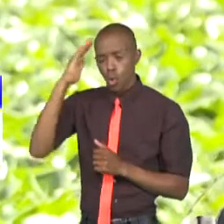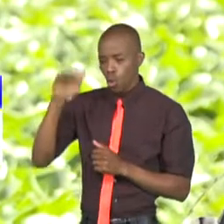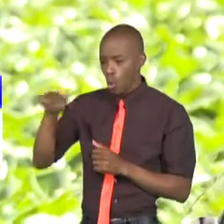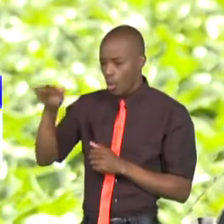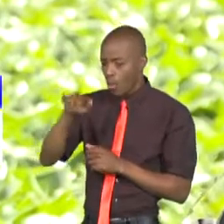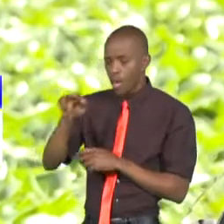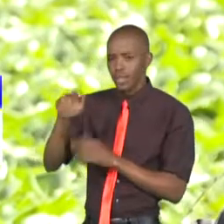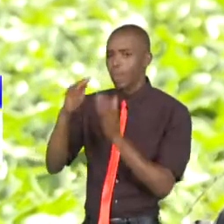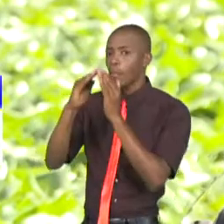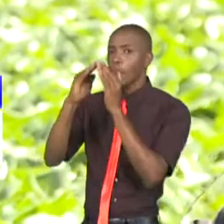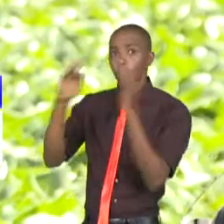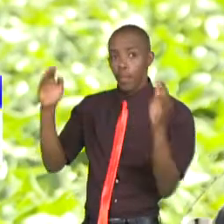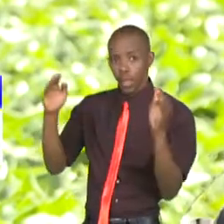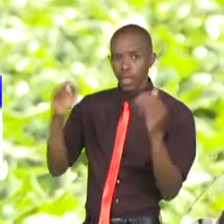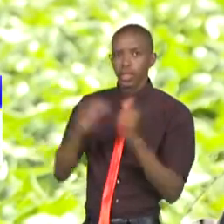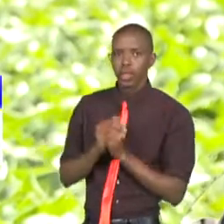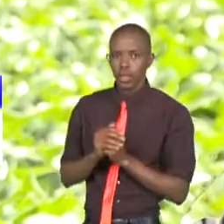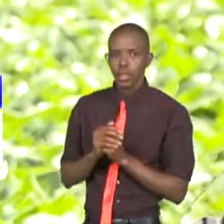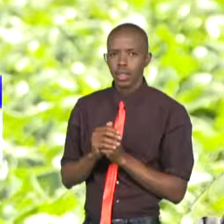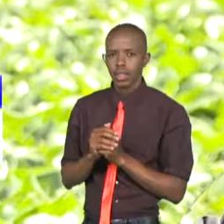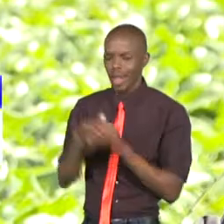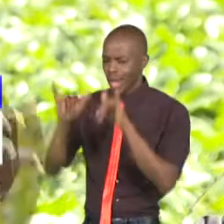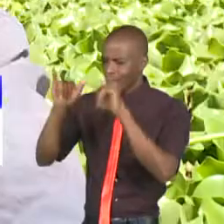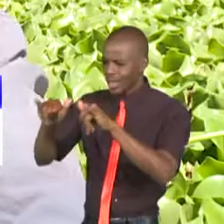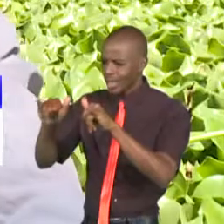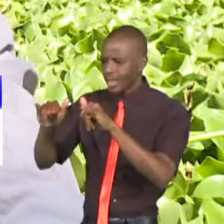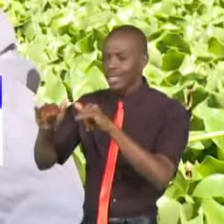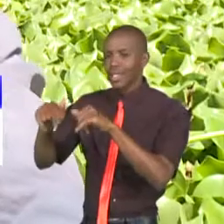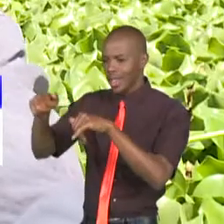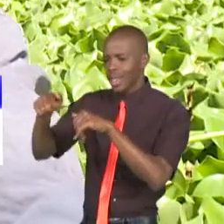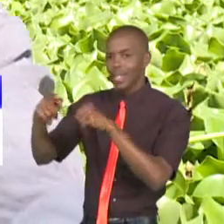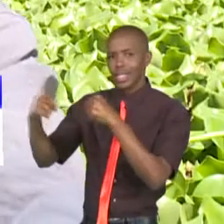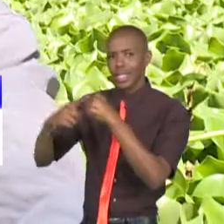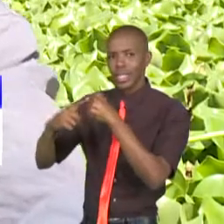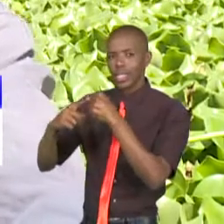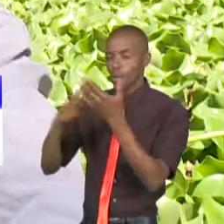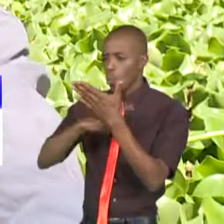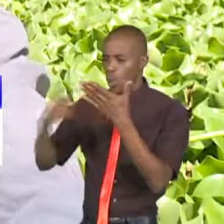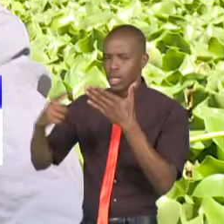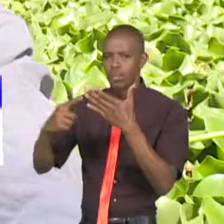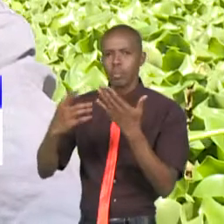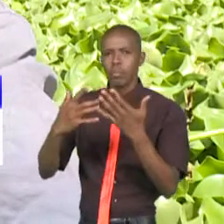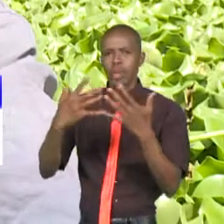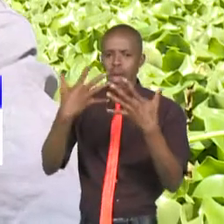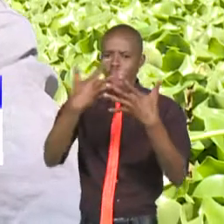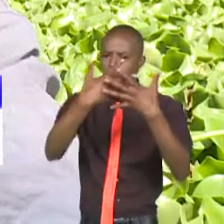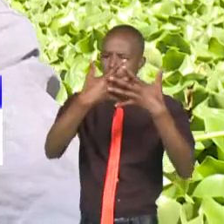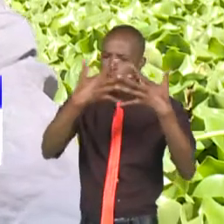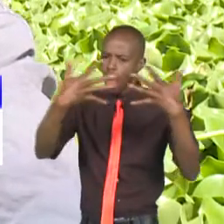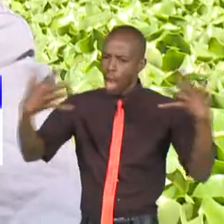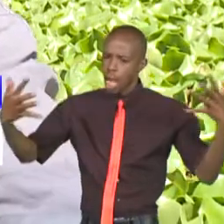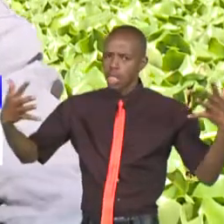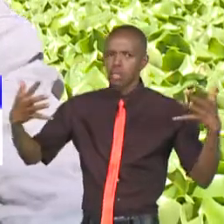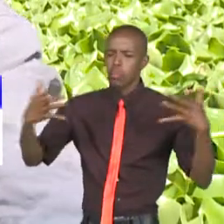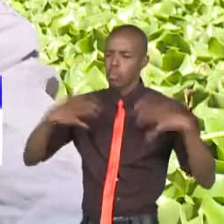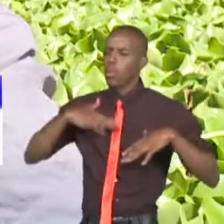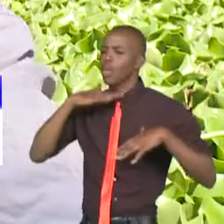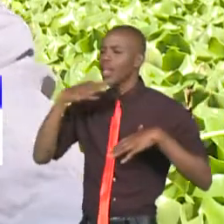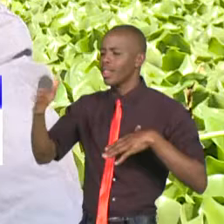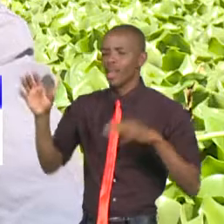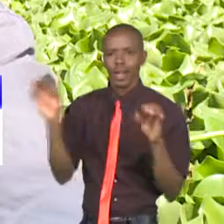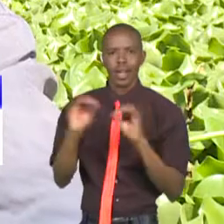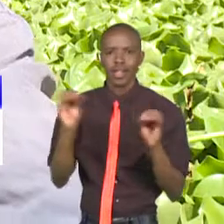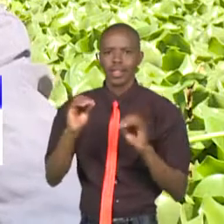hiyo. Akakaa ndani siku 6 ndio. Waweke hata fence. Isibaki watu wanakufa hapa chini,